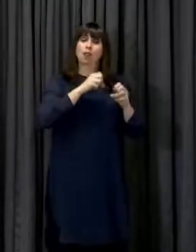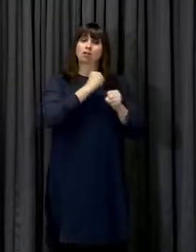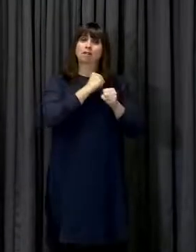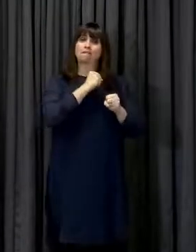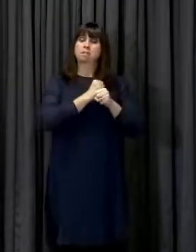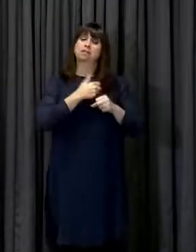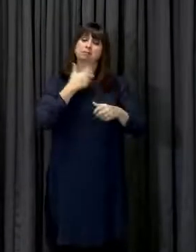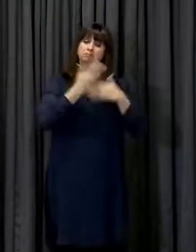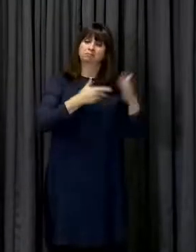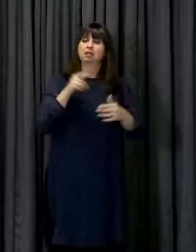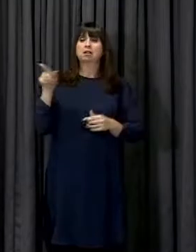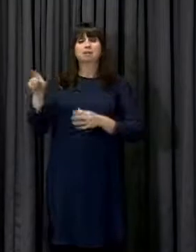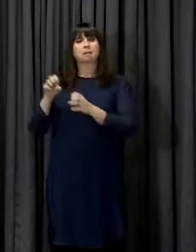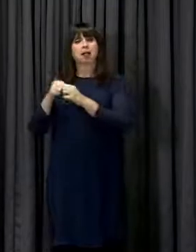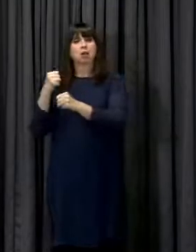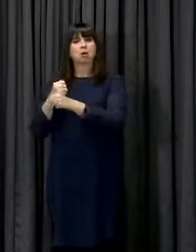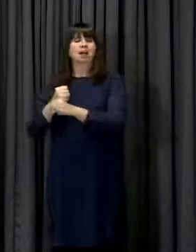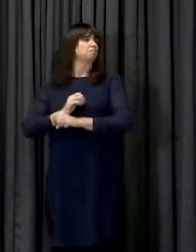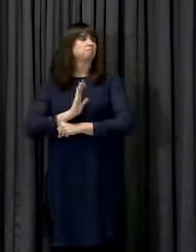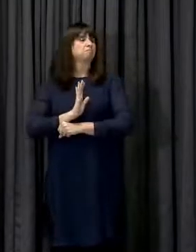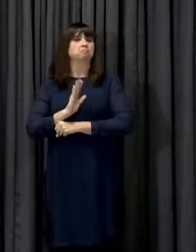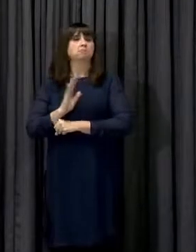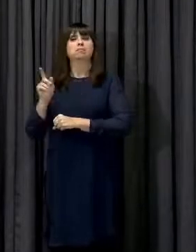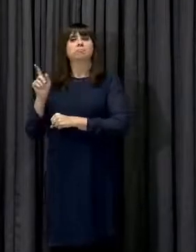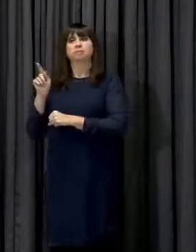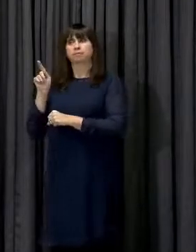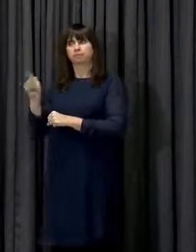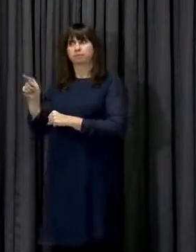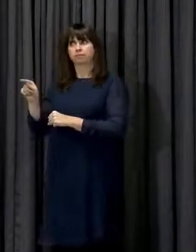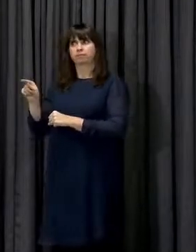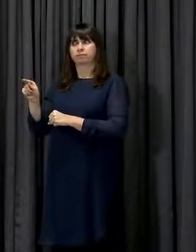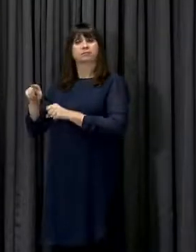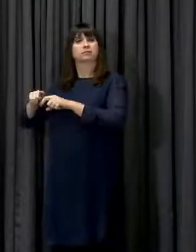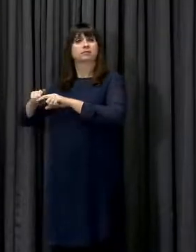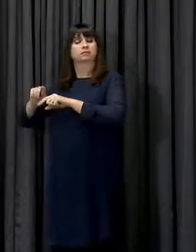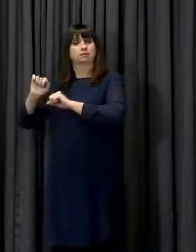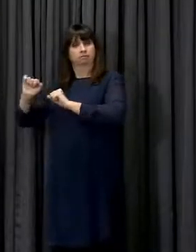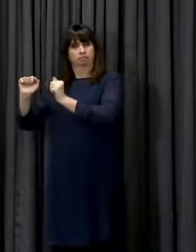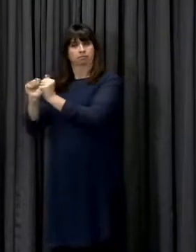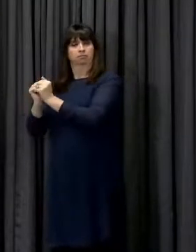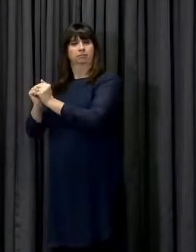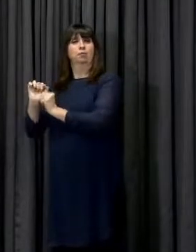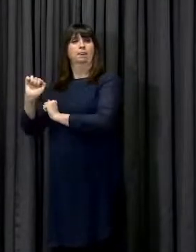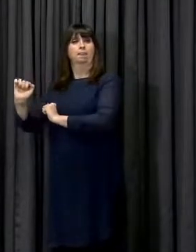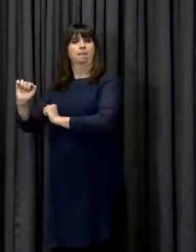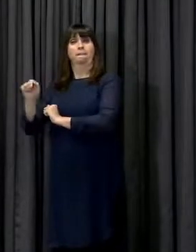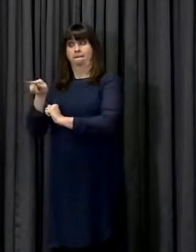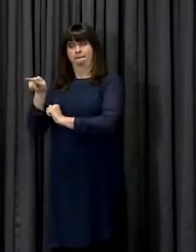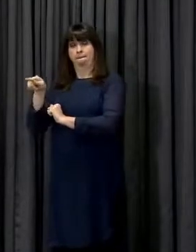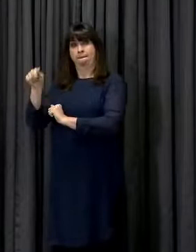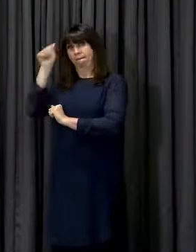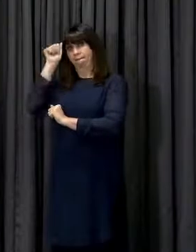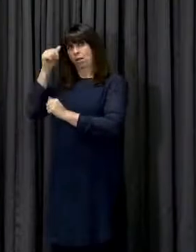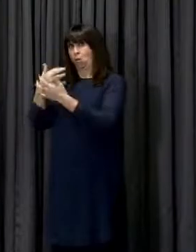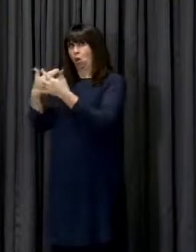Government Association to maintain face-to-face teaching time. And that's partly because we know that significant numbers of schools haven't had